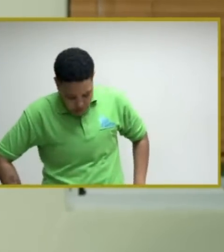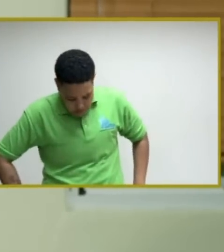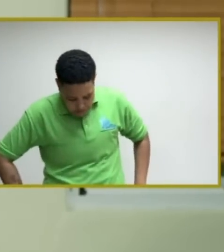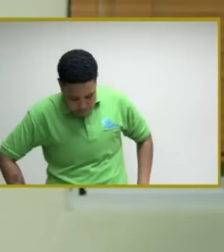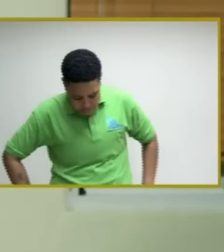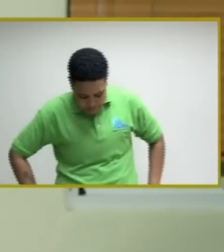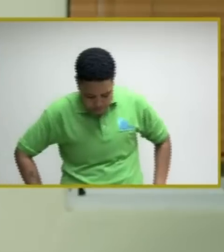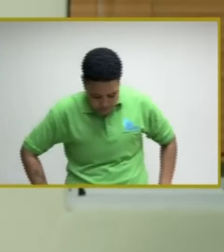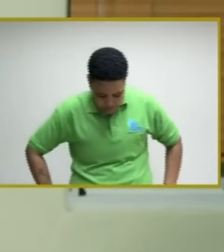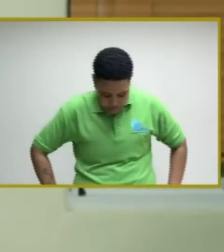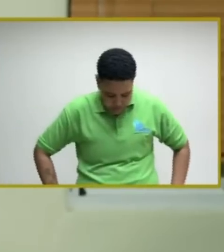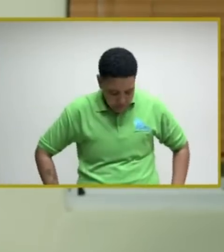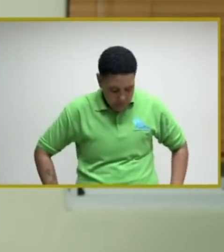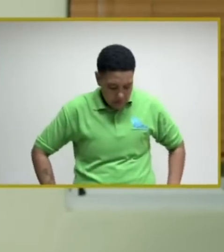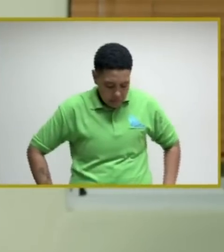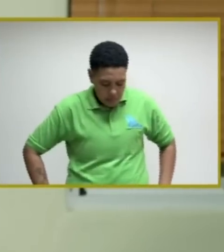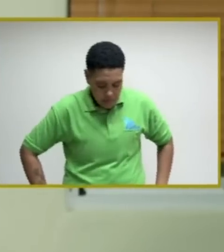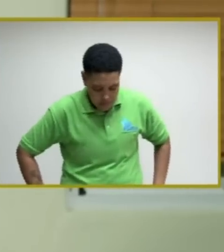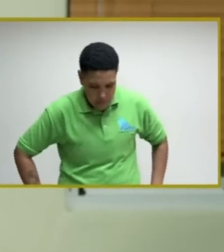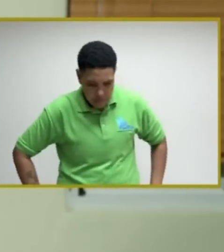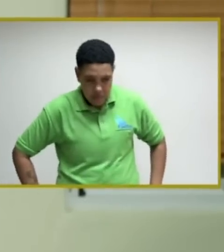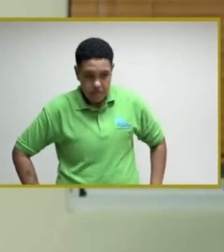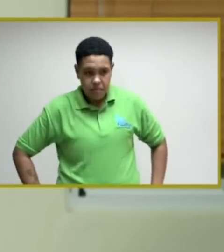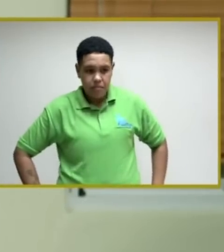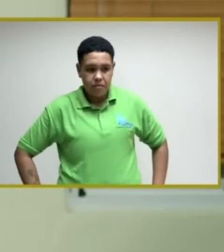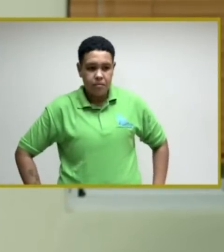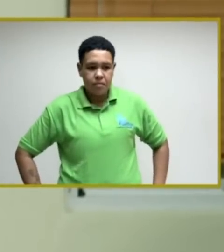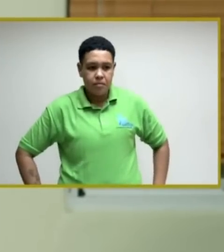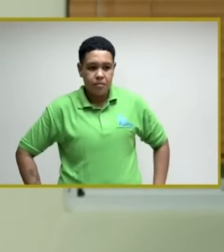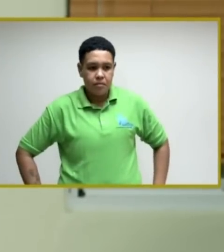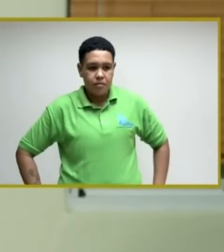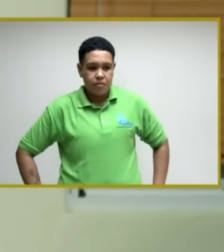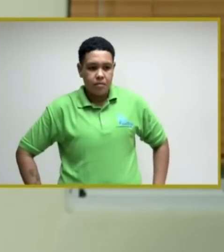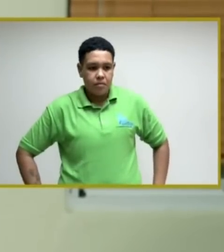Thank you very much, CMO. I'm going to go to Emma Lewis.